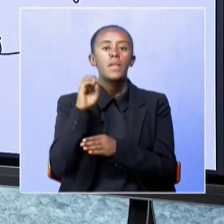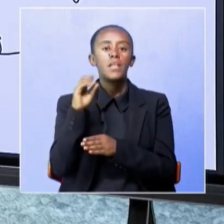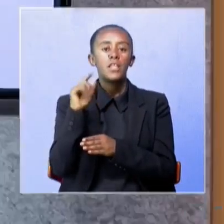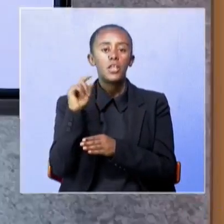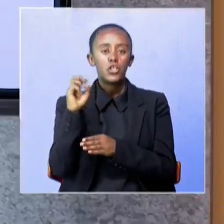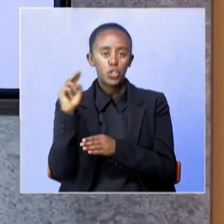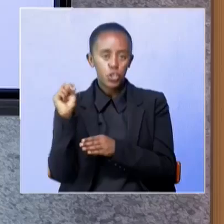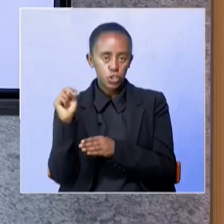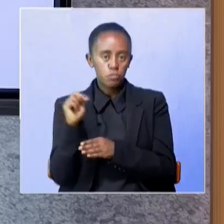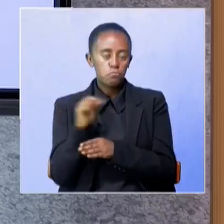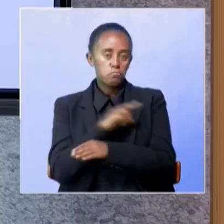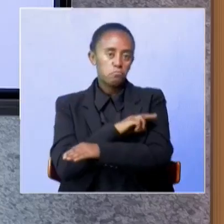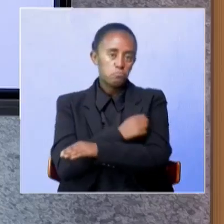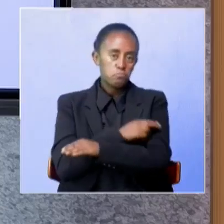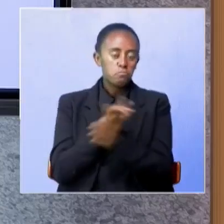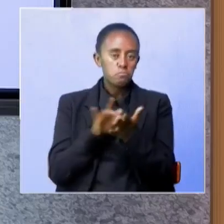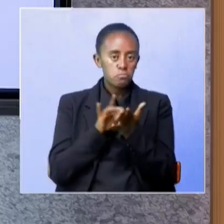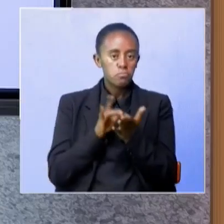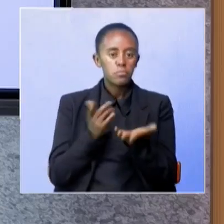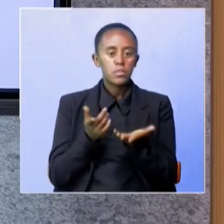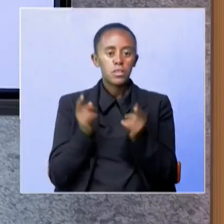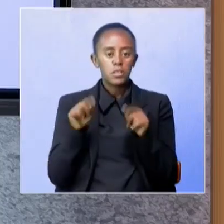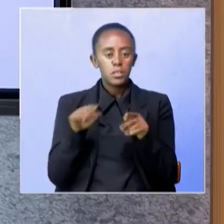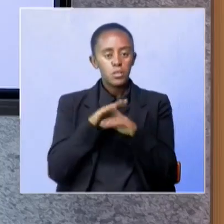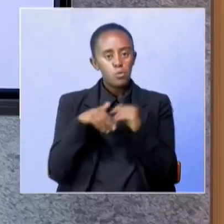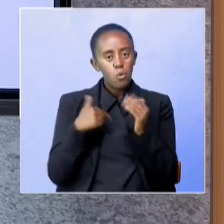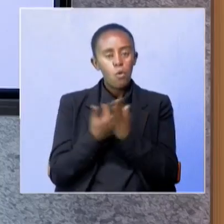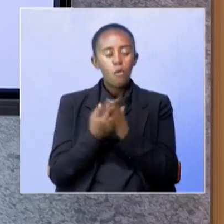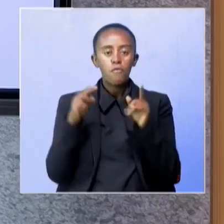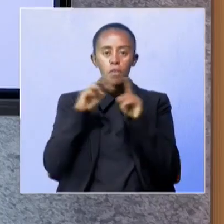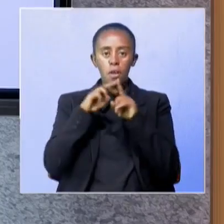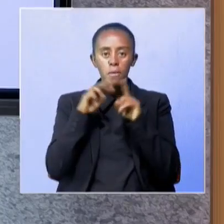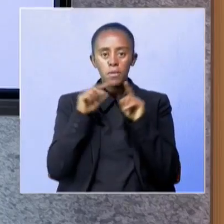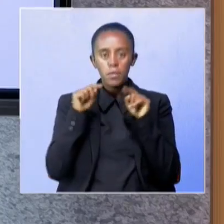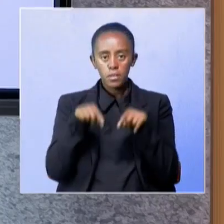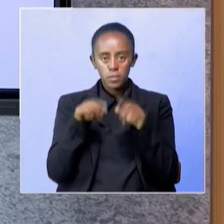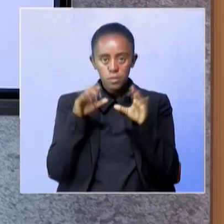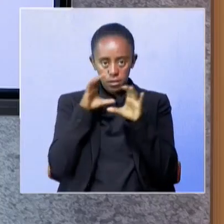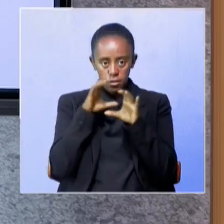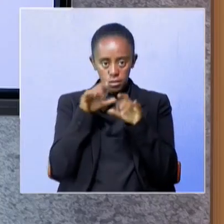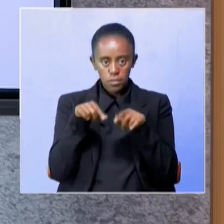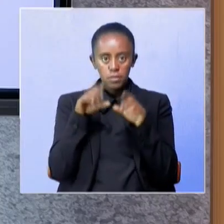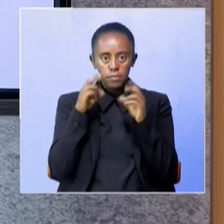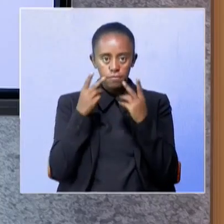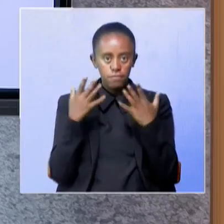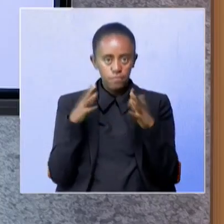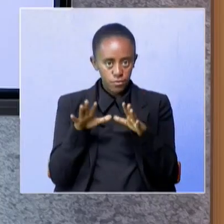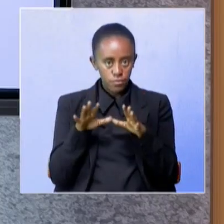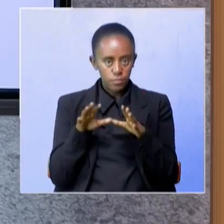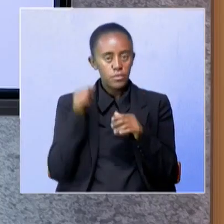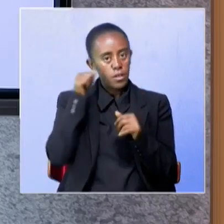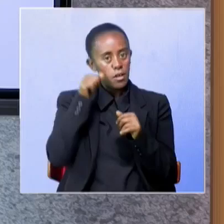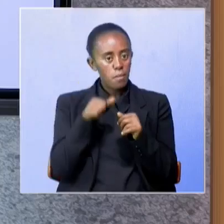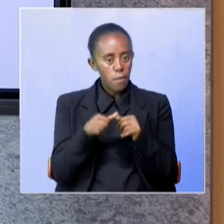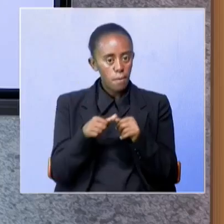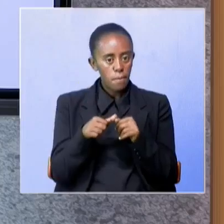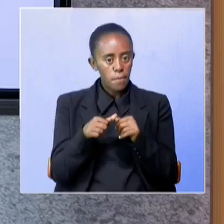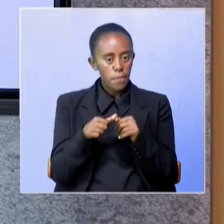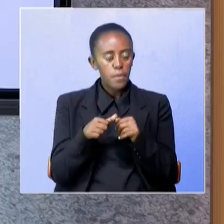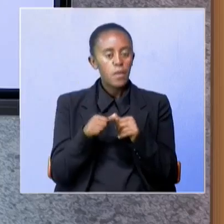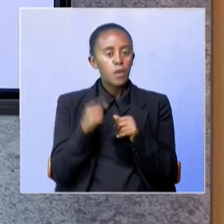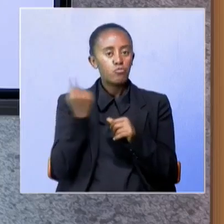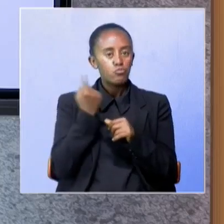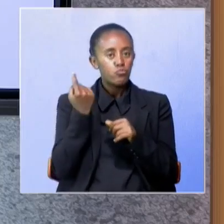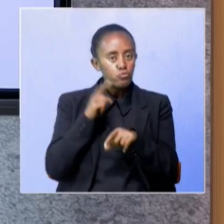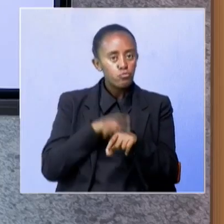So these are all the vocabularies that we're going to see today, we have seen today. And remember to always